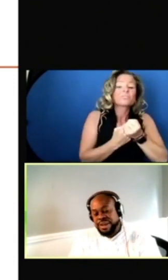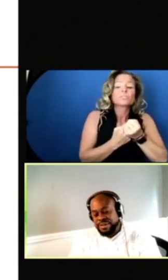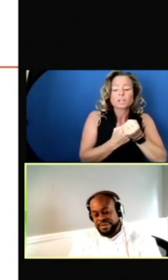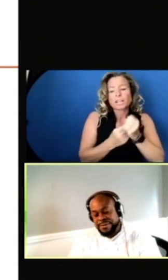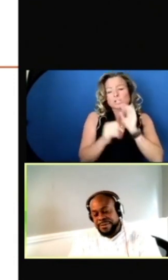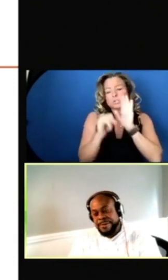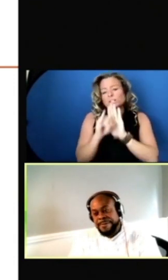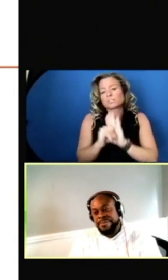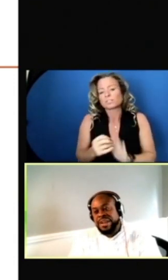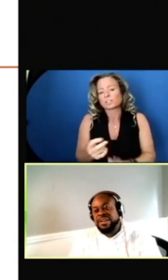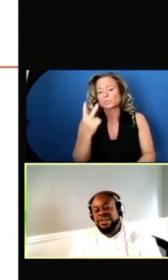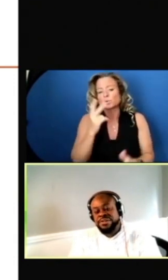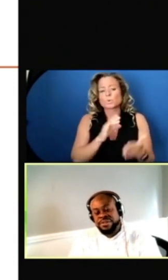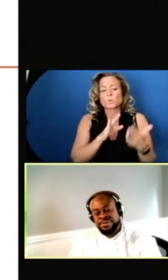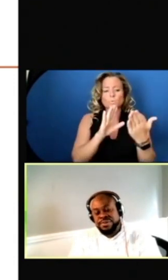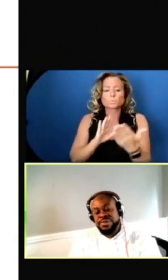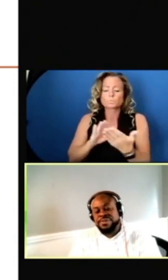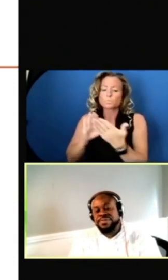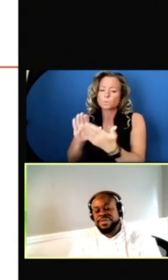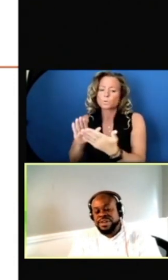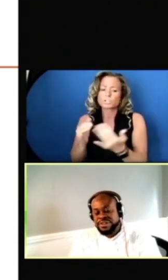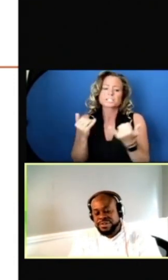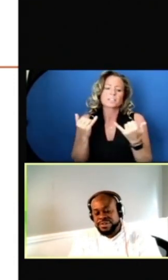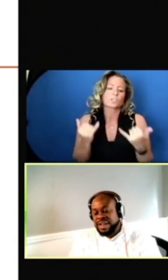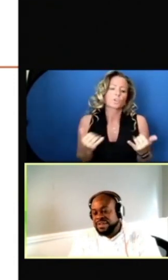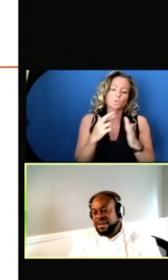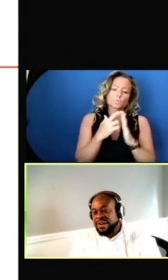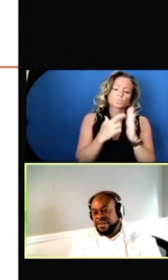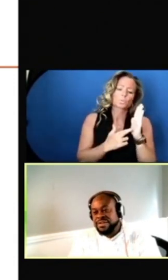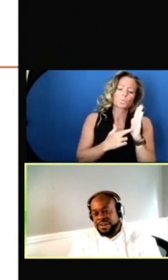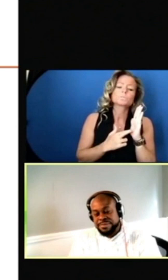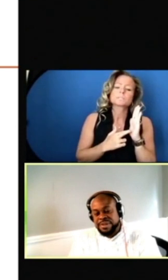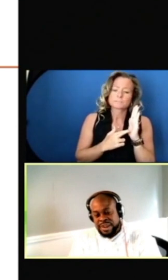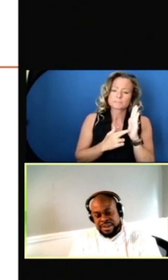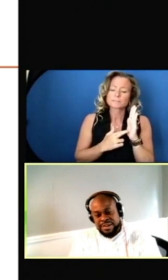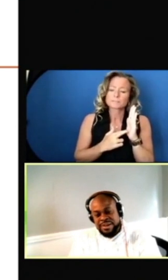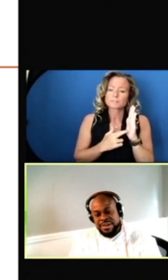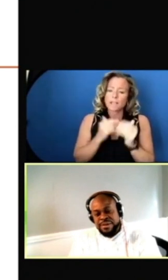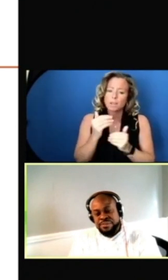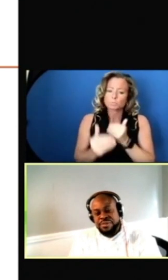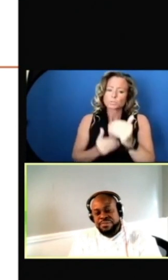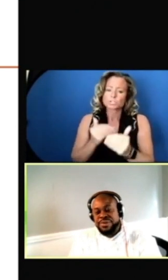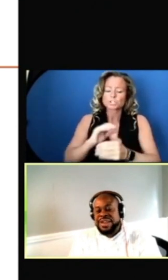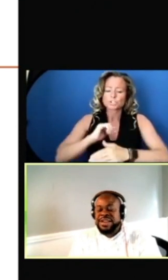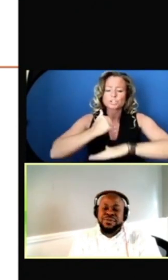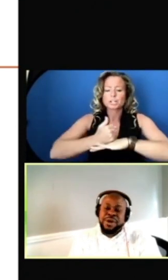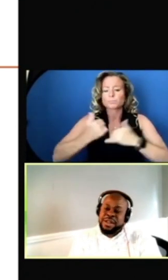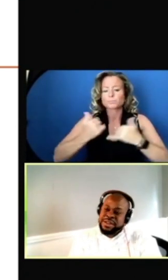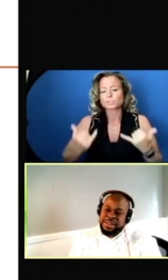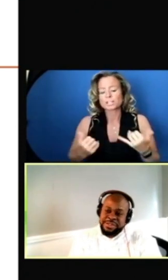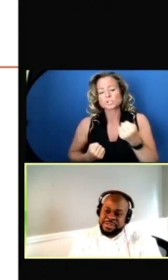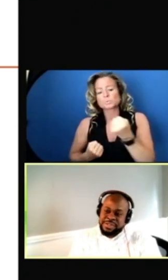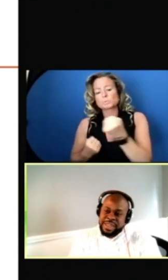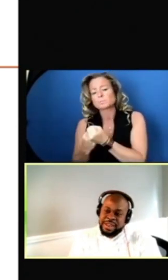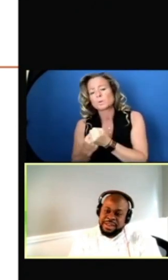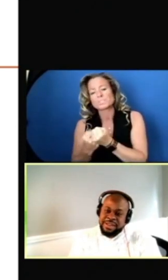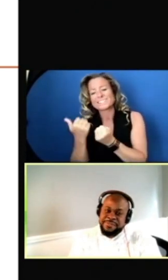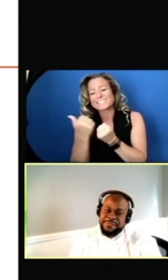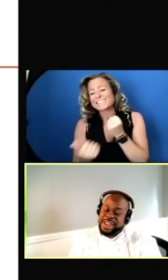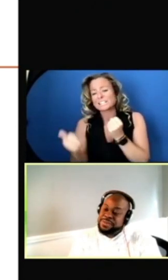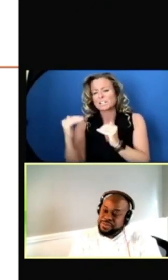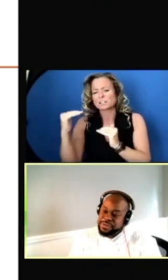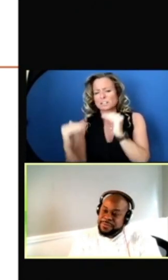least two ways that the current rules and procedures as they are set up today promote inequalities